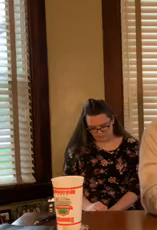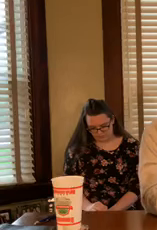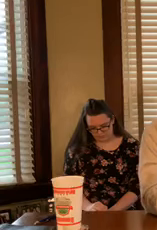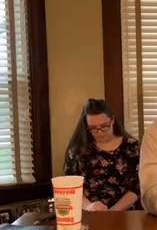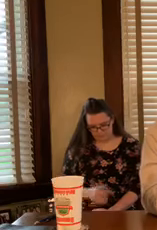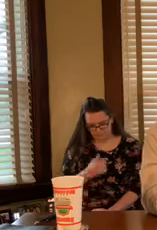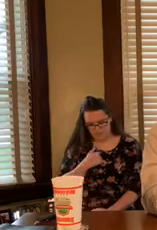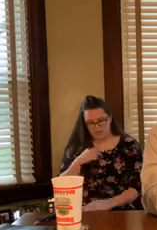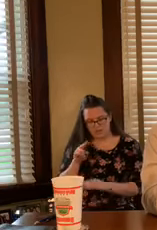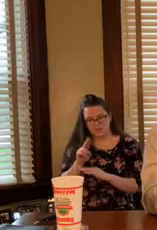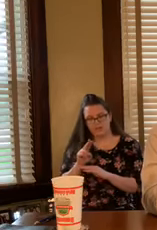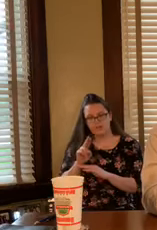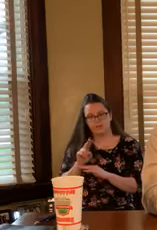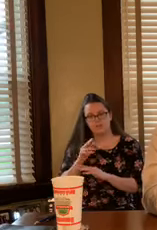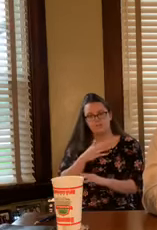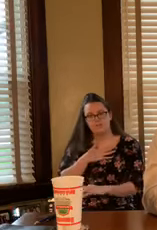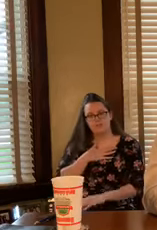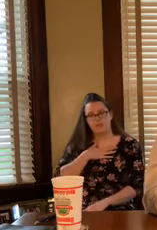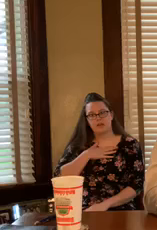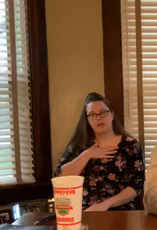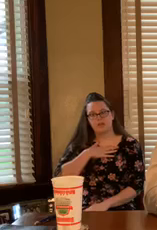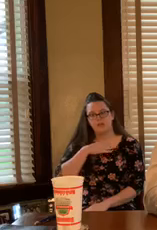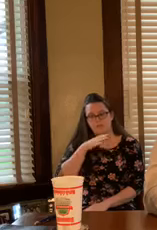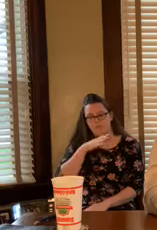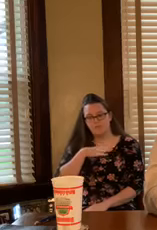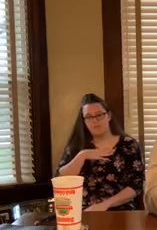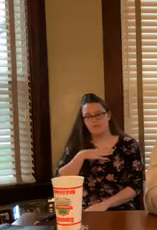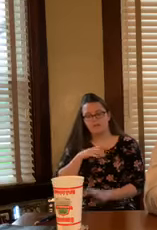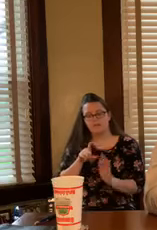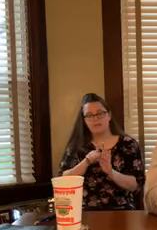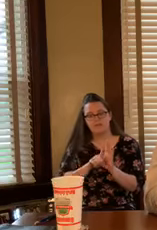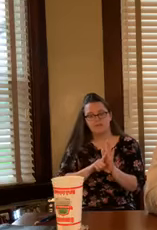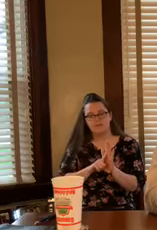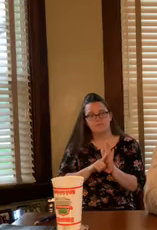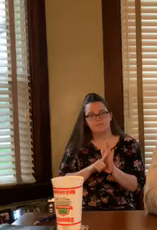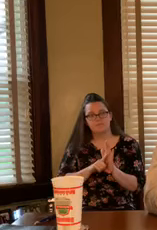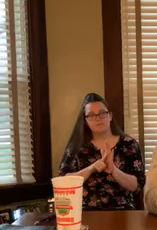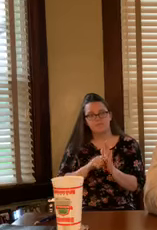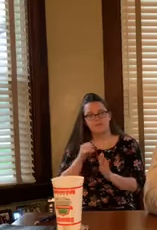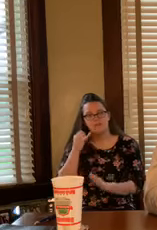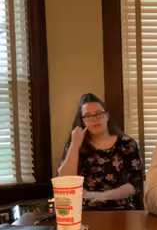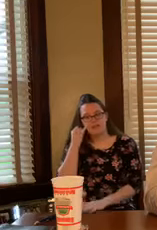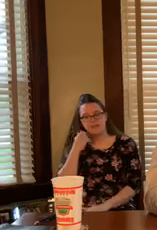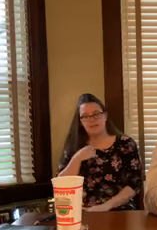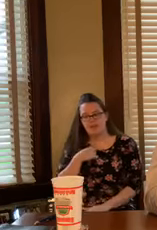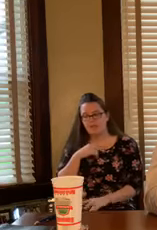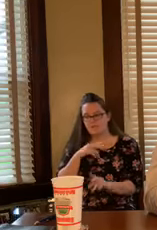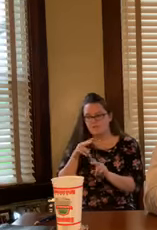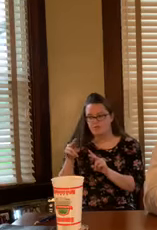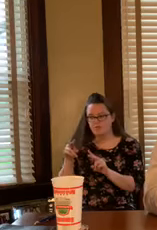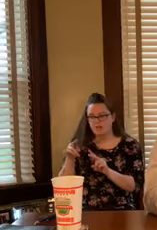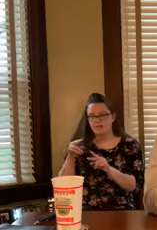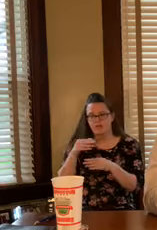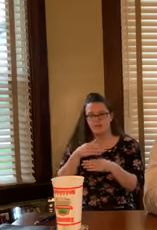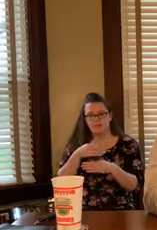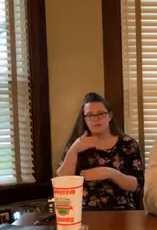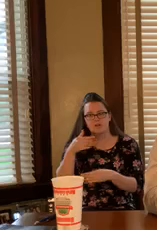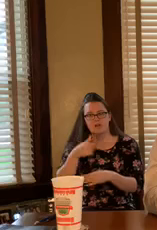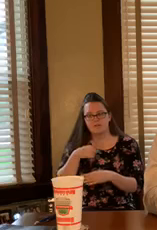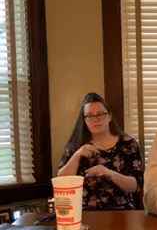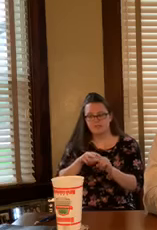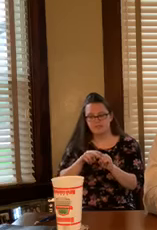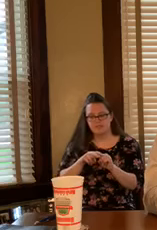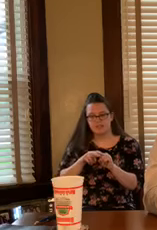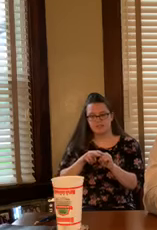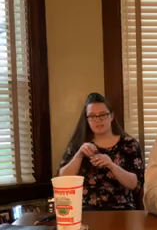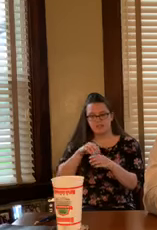I'll use my mother-in-law to make it a good example. If I'm looking out the front window and I'm sitting in the living room and my wife and I